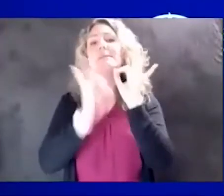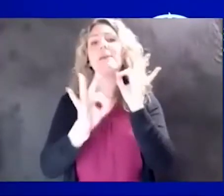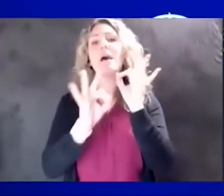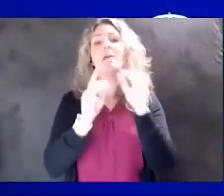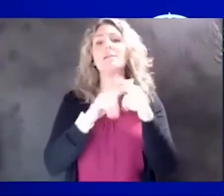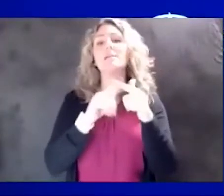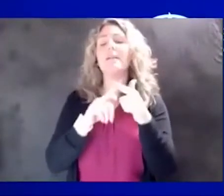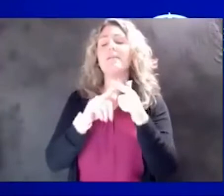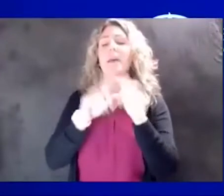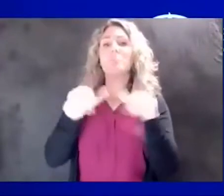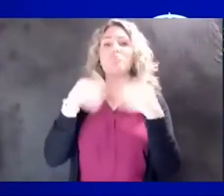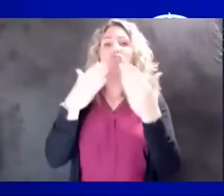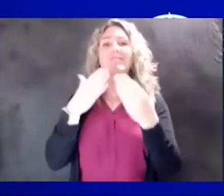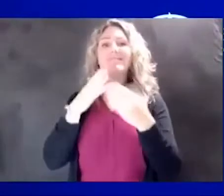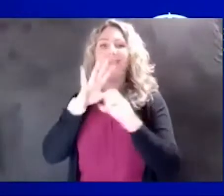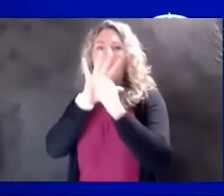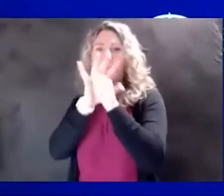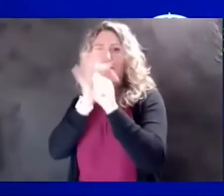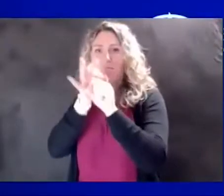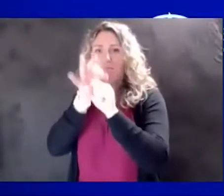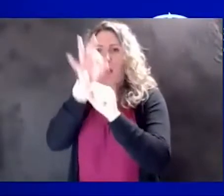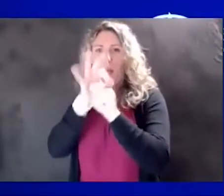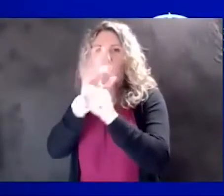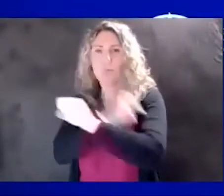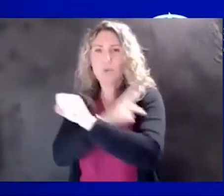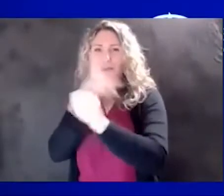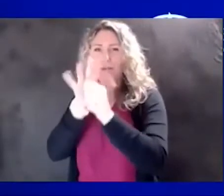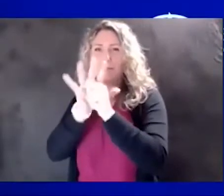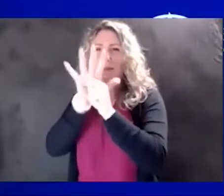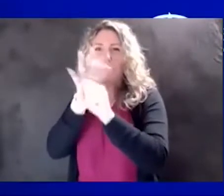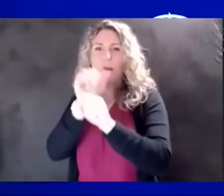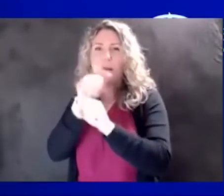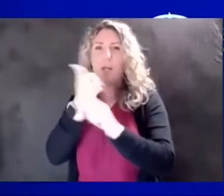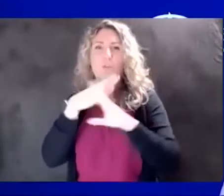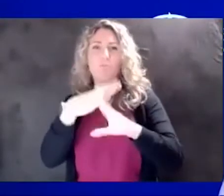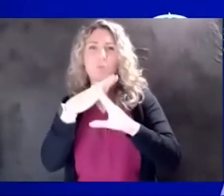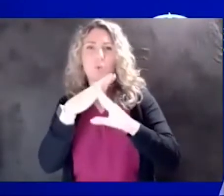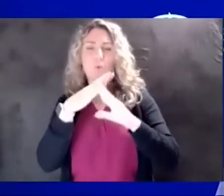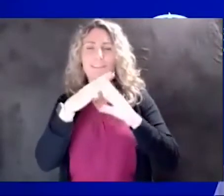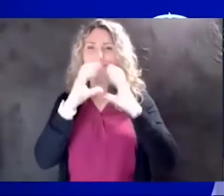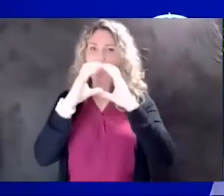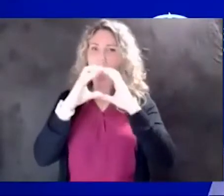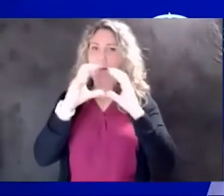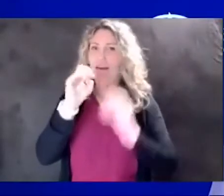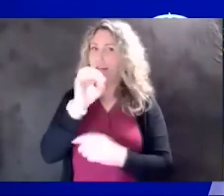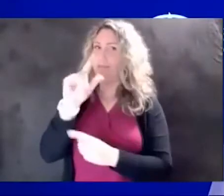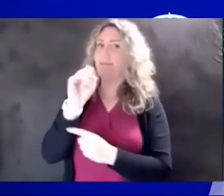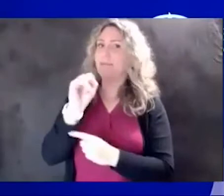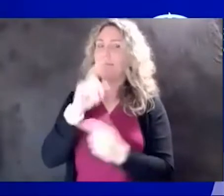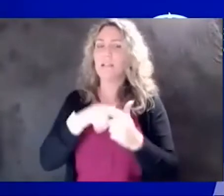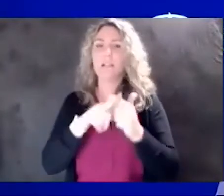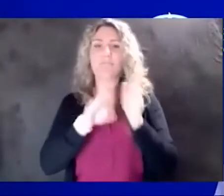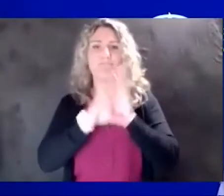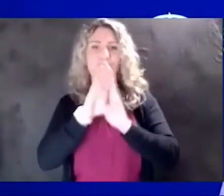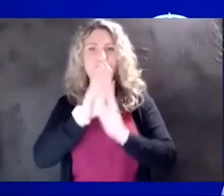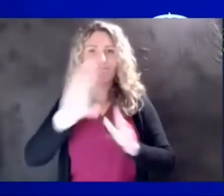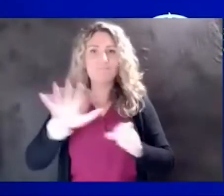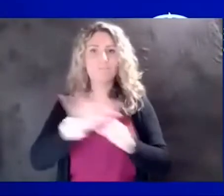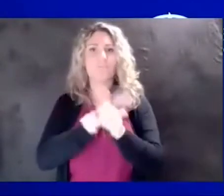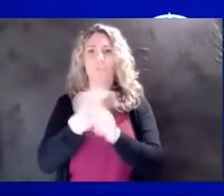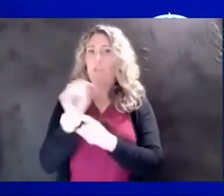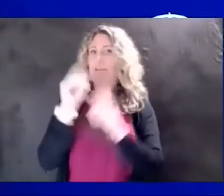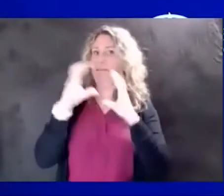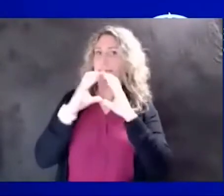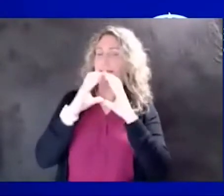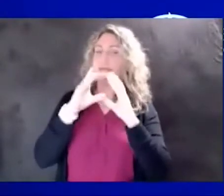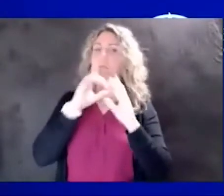is created to other immune cells, as well as just develop that full T cell response to kill